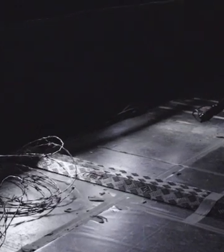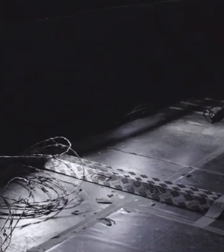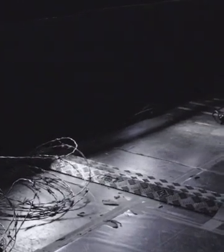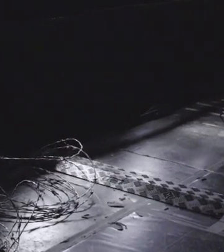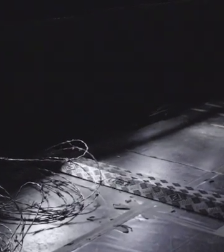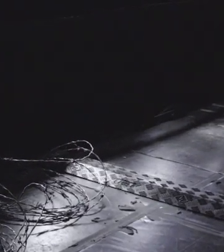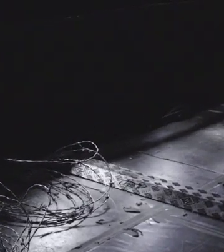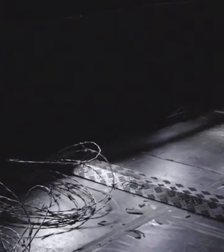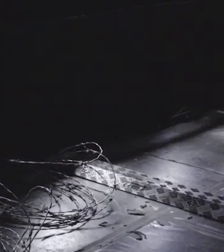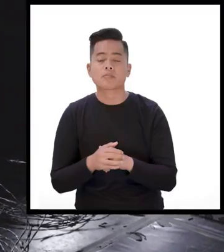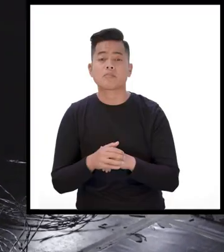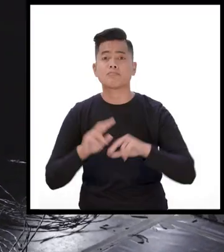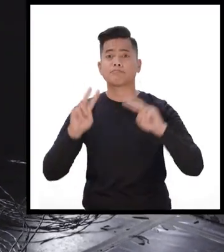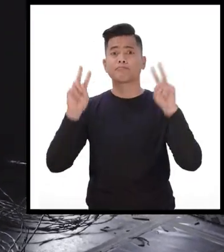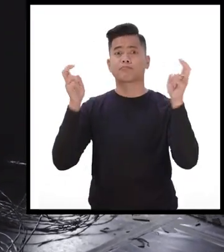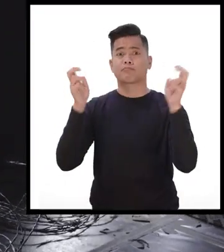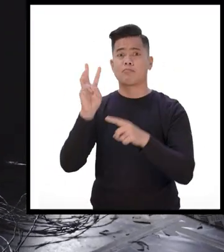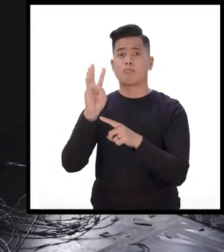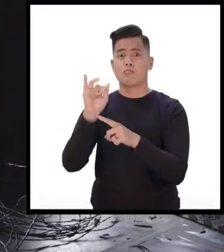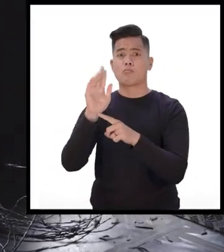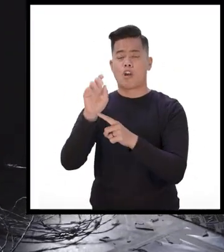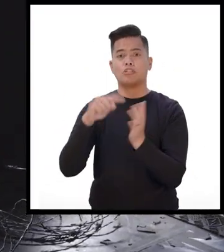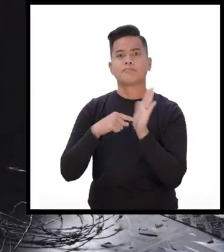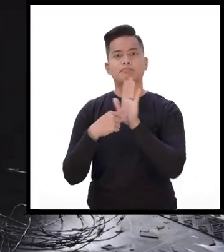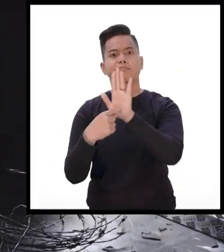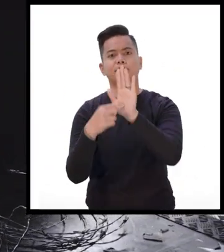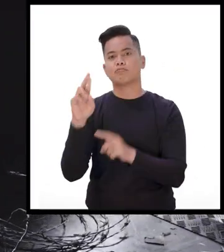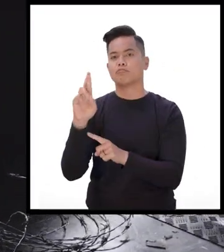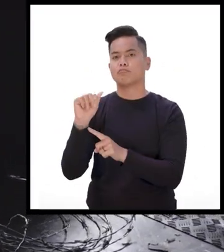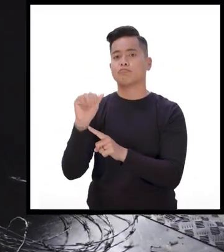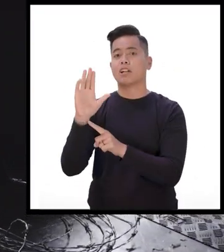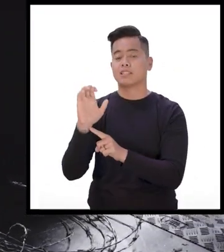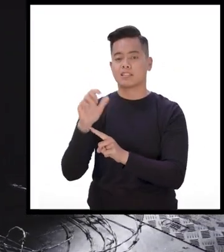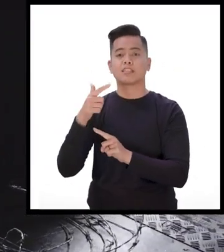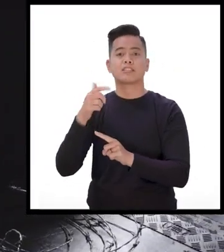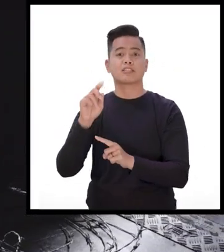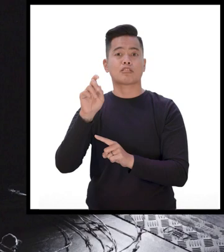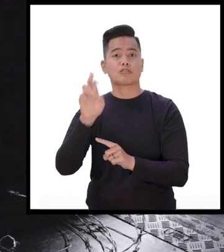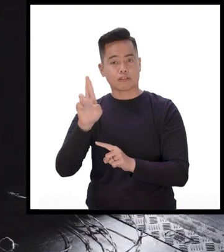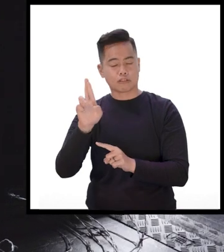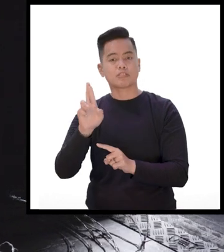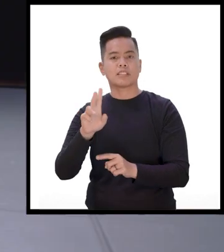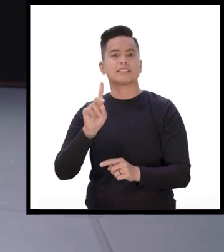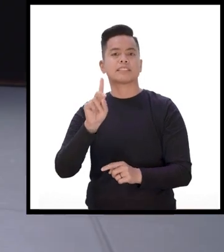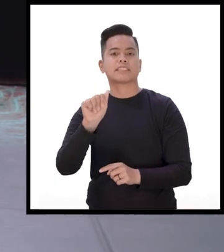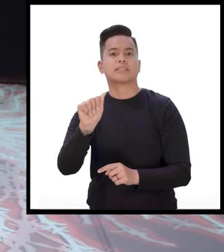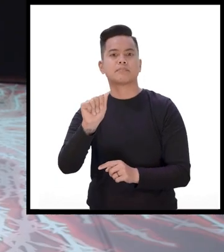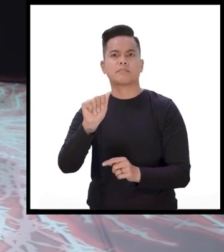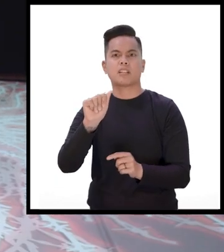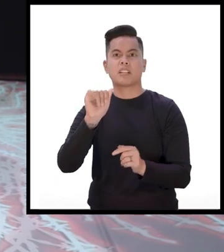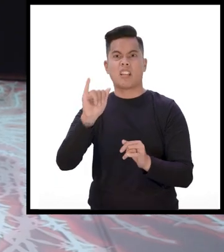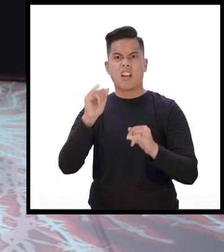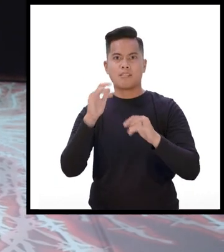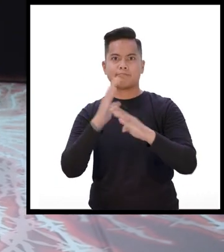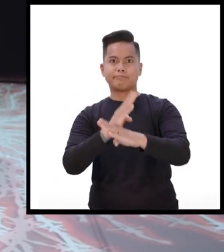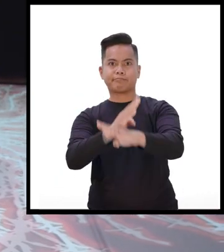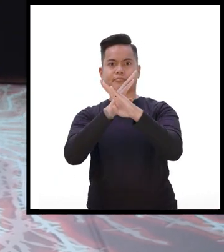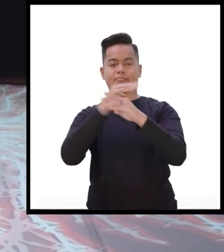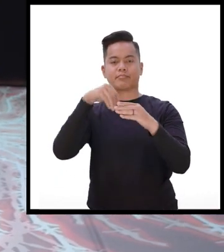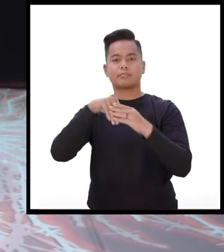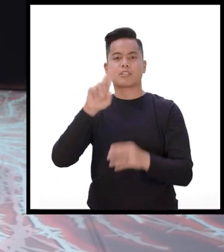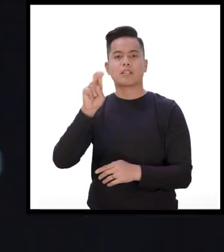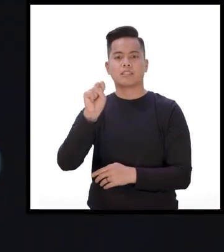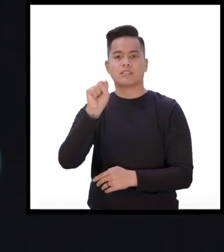barbed wire. Wired tells the race, gender, and disability stories of barbed wire in the